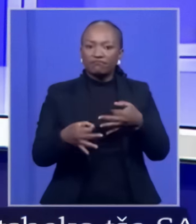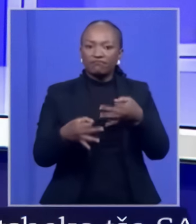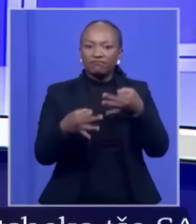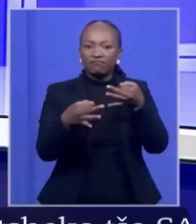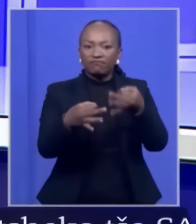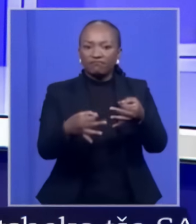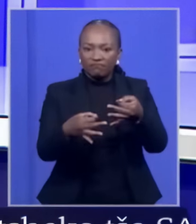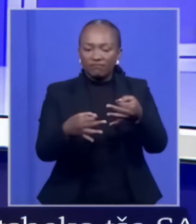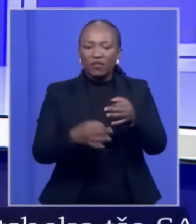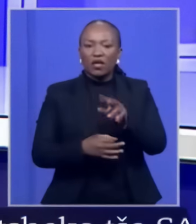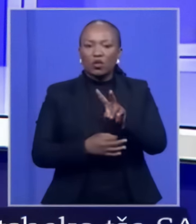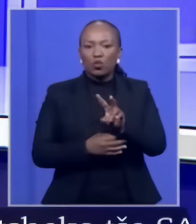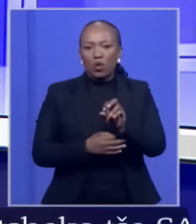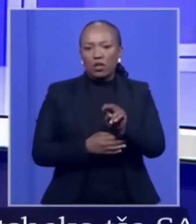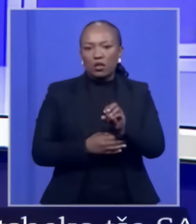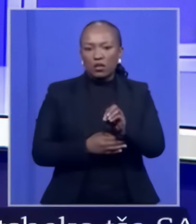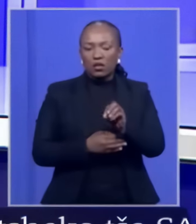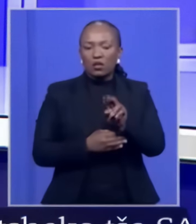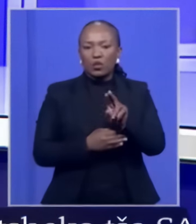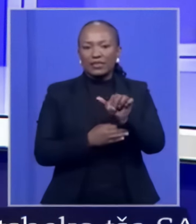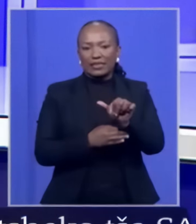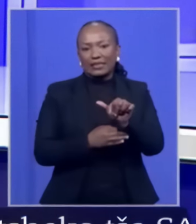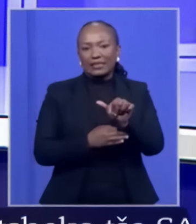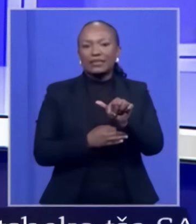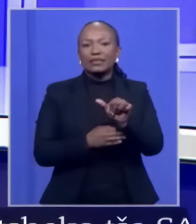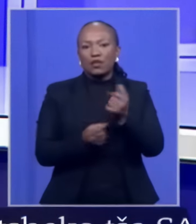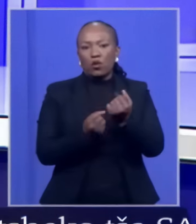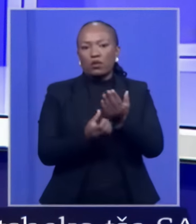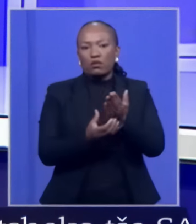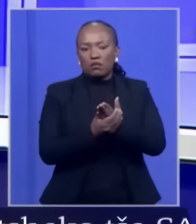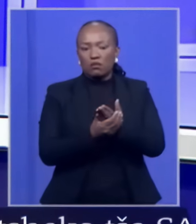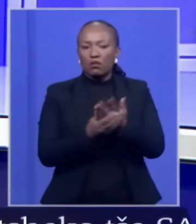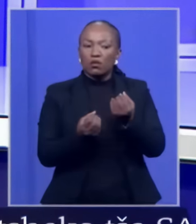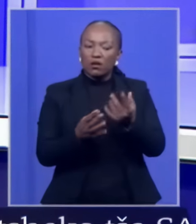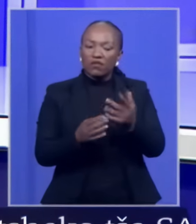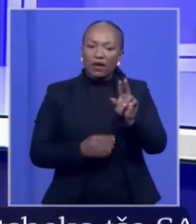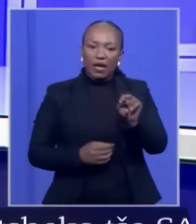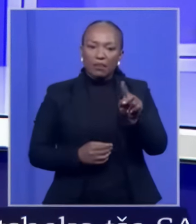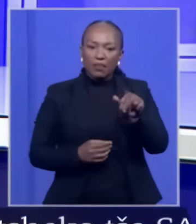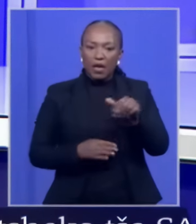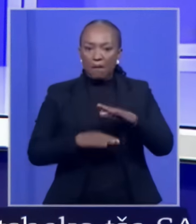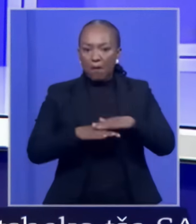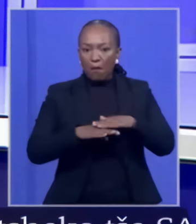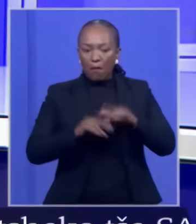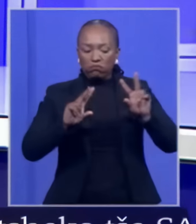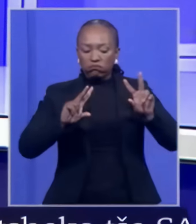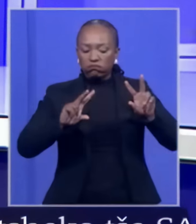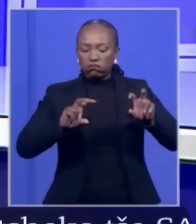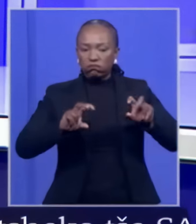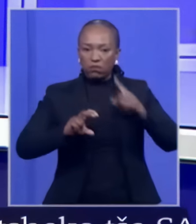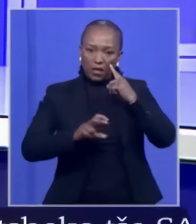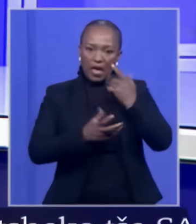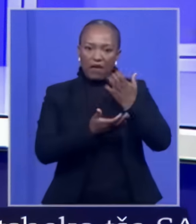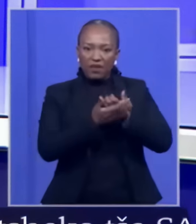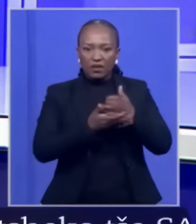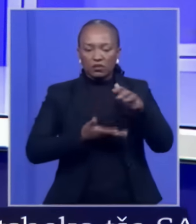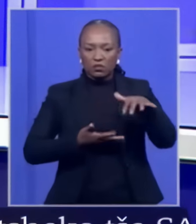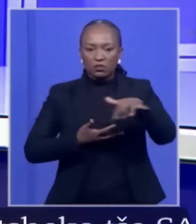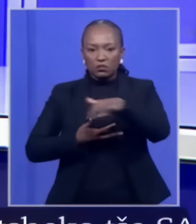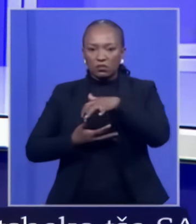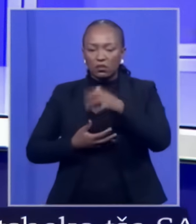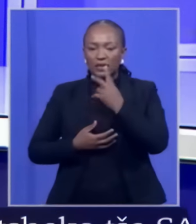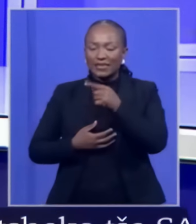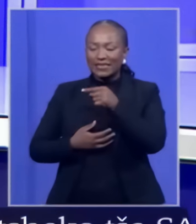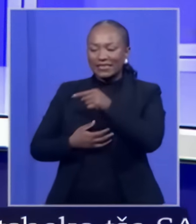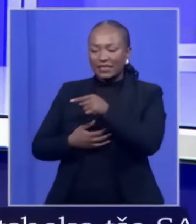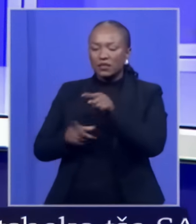kgweding ya Dibokwane ngwageng wa 2026 go ne mmušo nako ya go sekaseka bohlatse bja balatofatšwa molatong o a re lebeleng molato wo le yeo